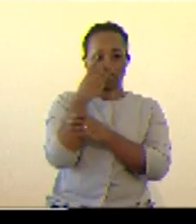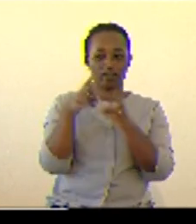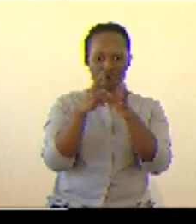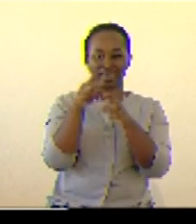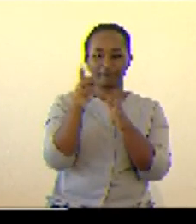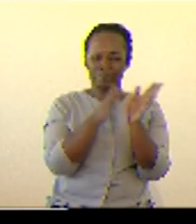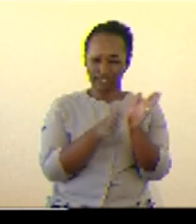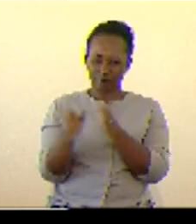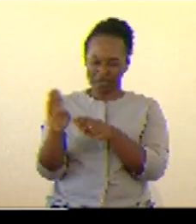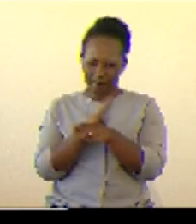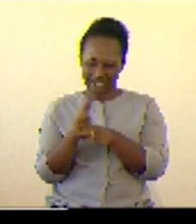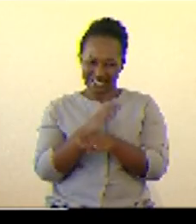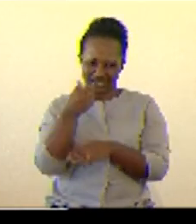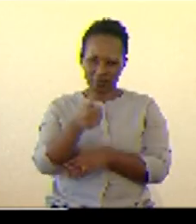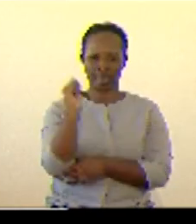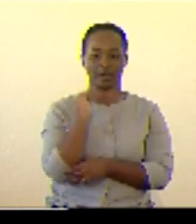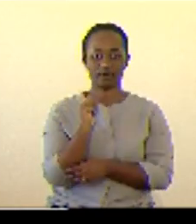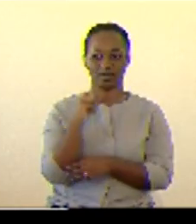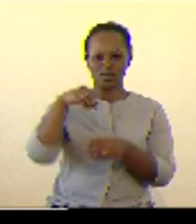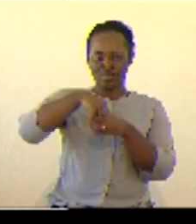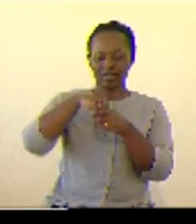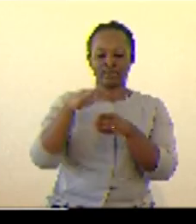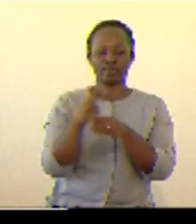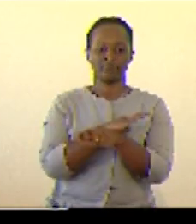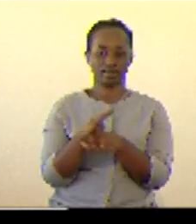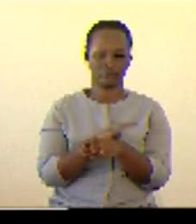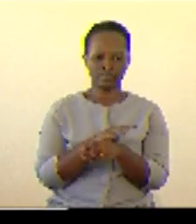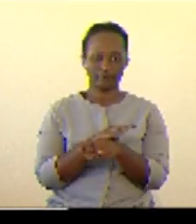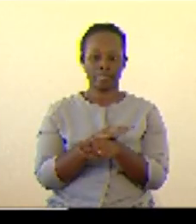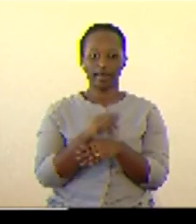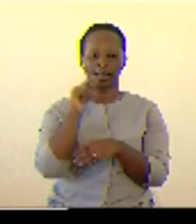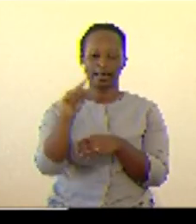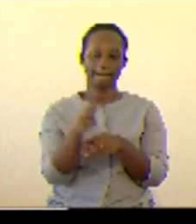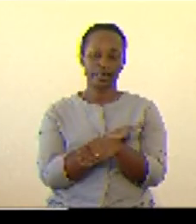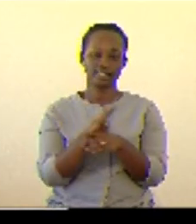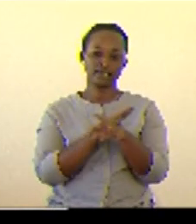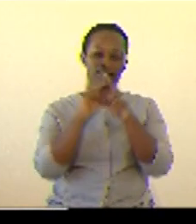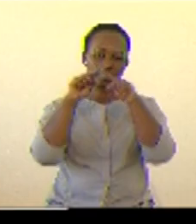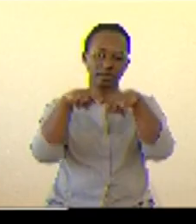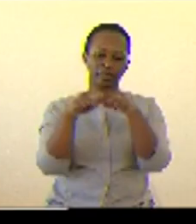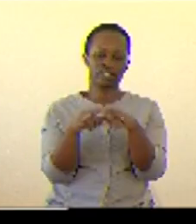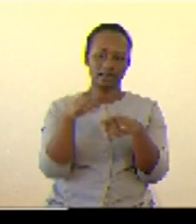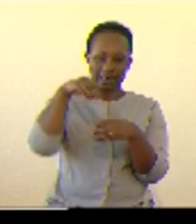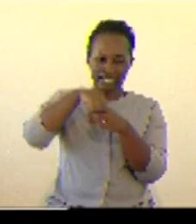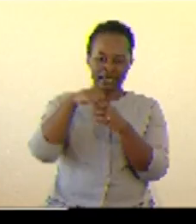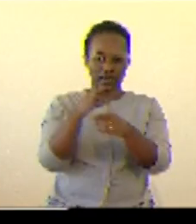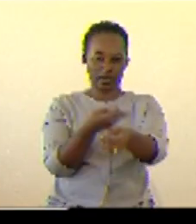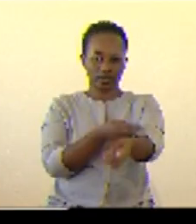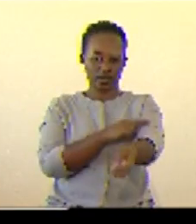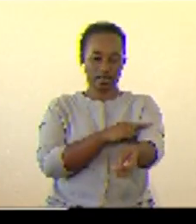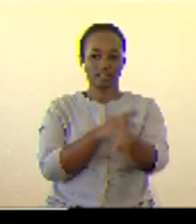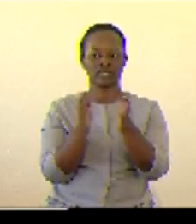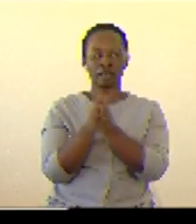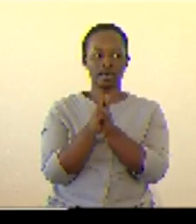business itself, within the business, internal growth strategies. The business depends on internal resources